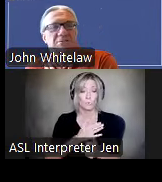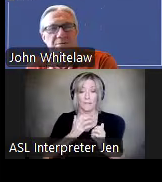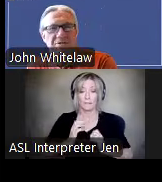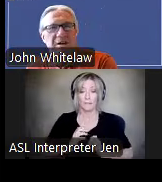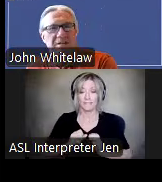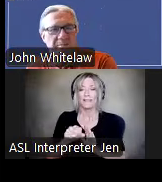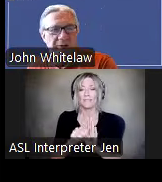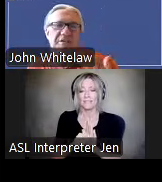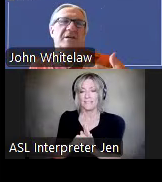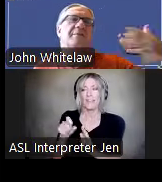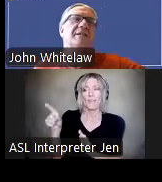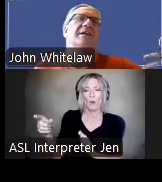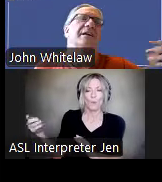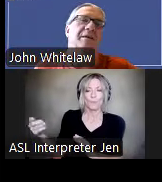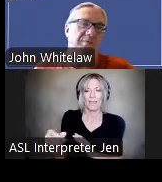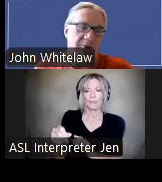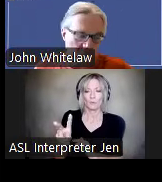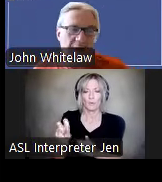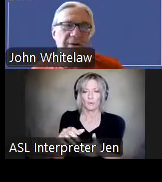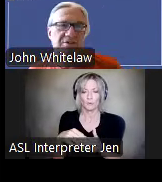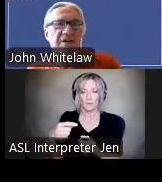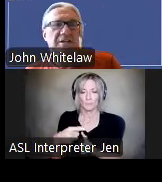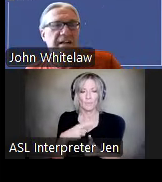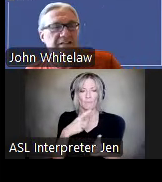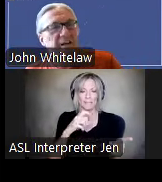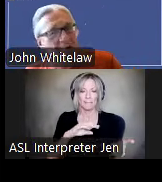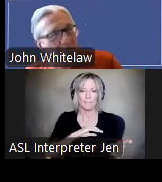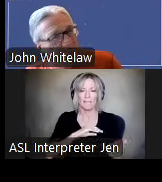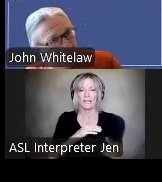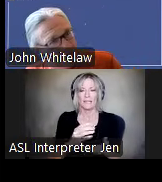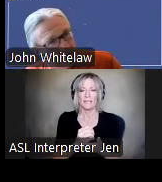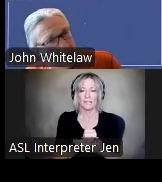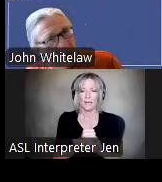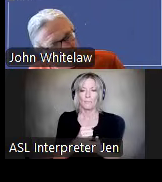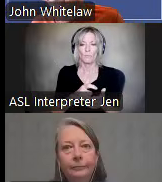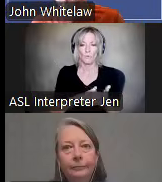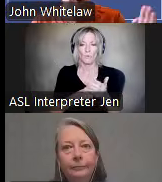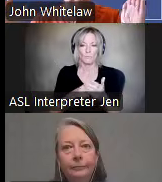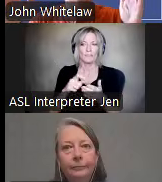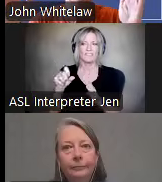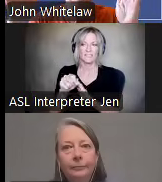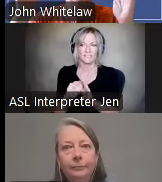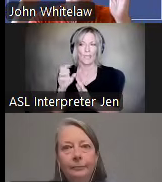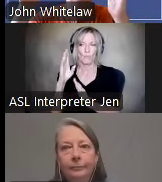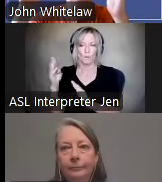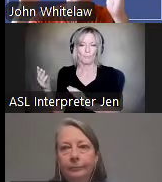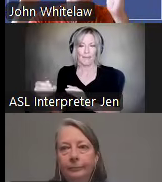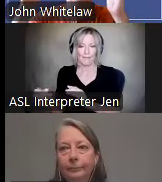their $200 a month because they meet the income requirements to get the state to pay for it. If you are in